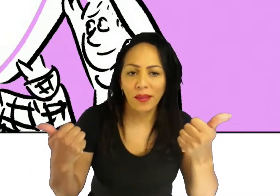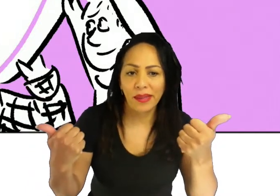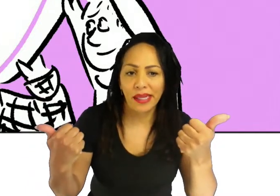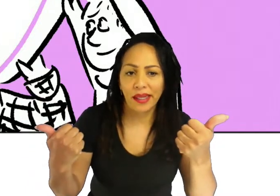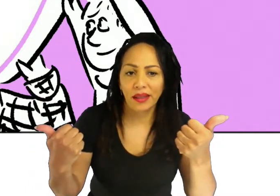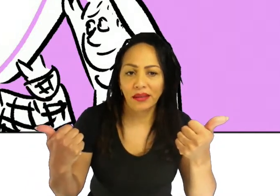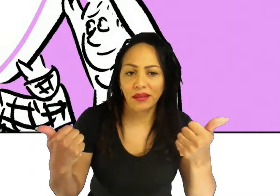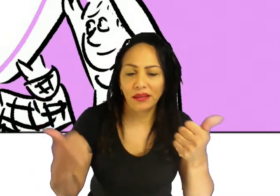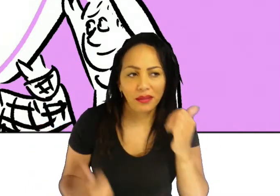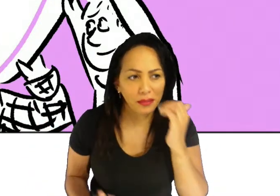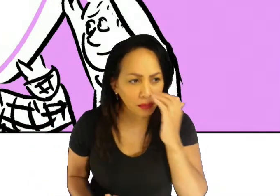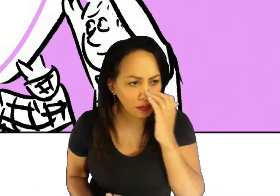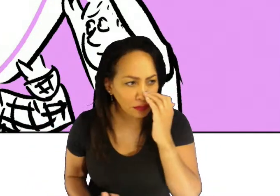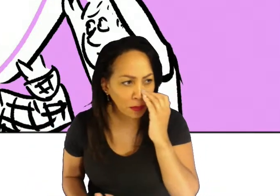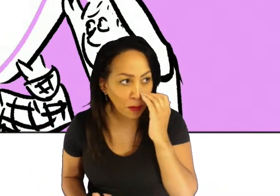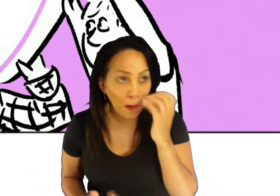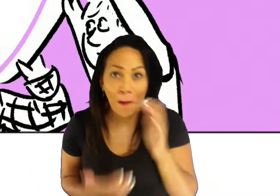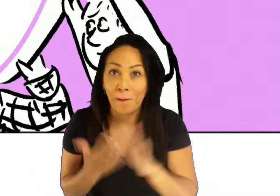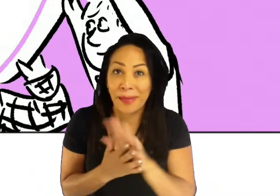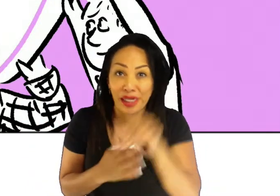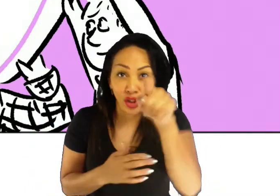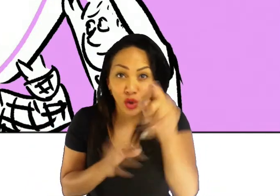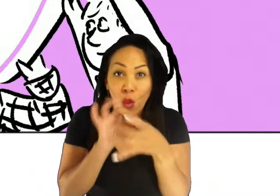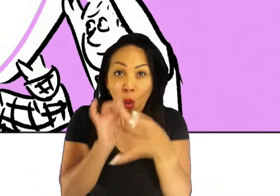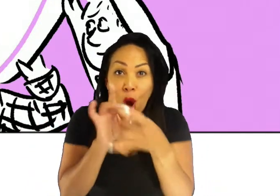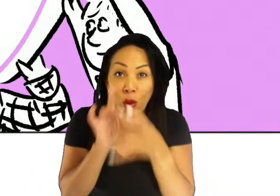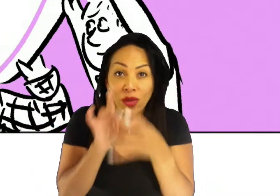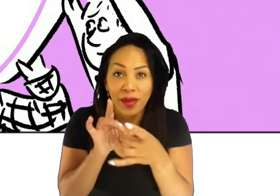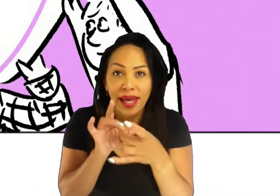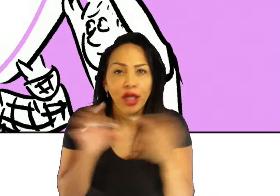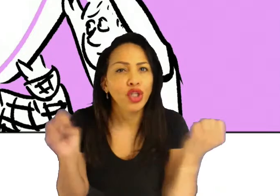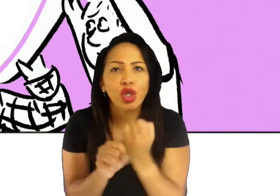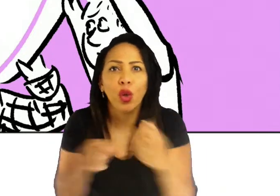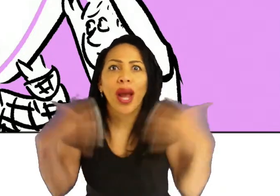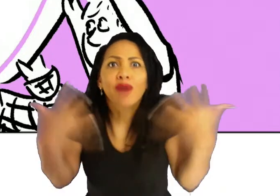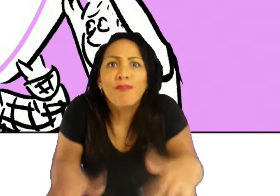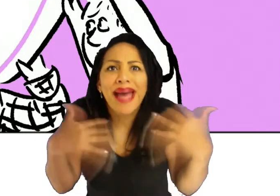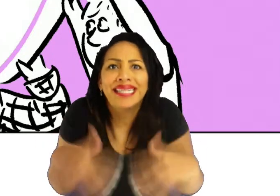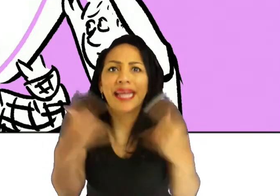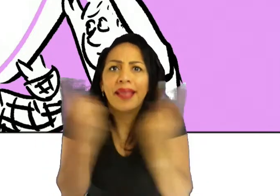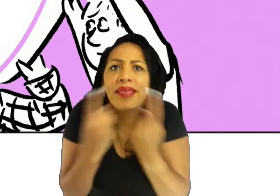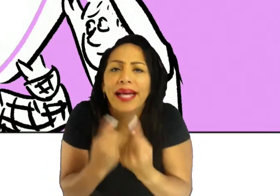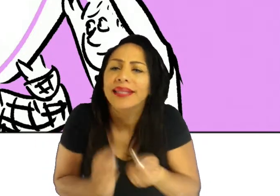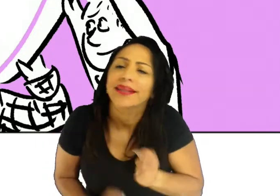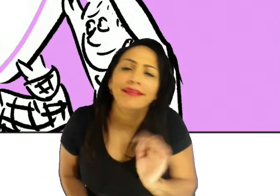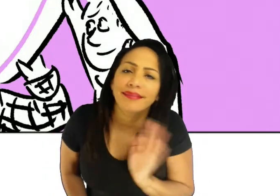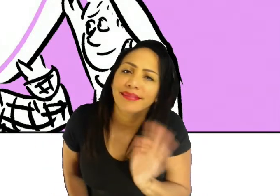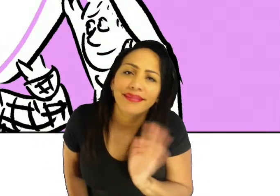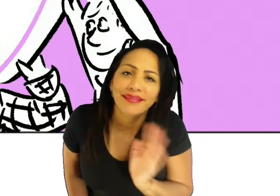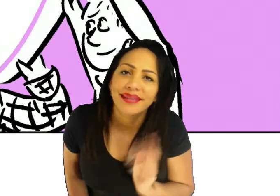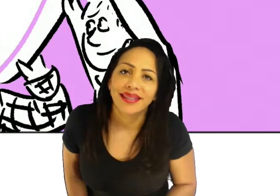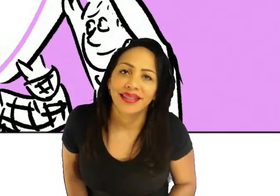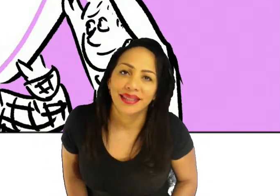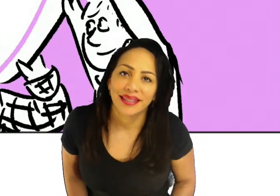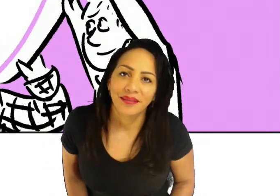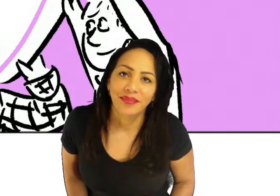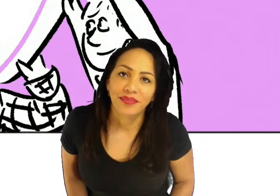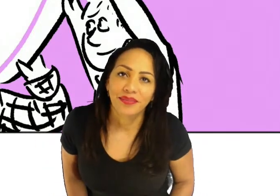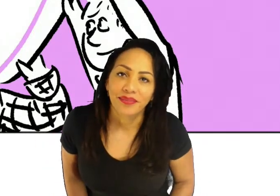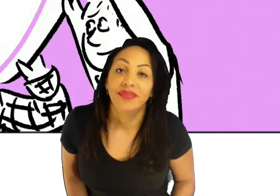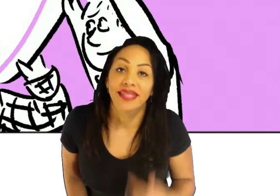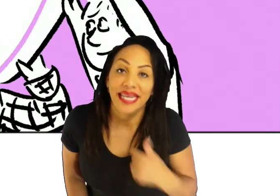do incredible things. It is simply saying the fact that I believe that it is inherently